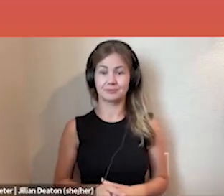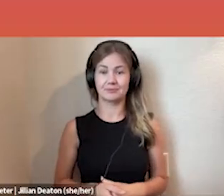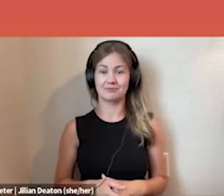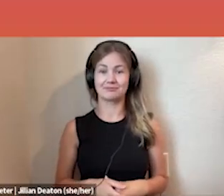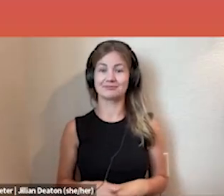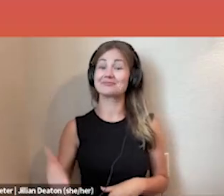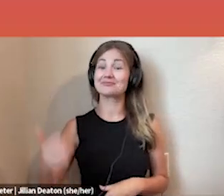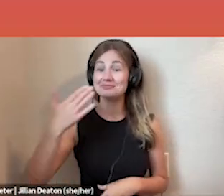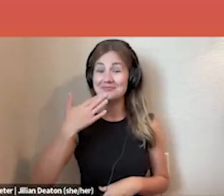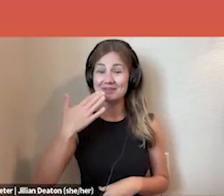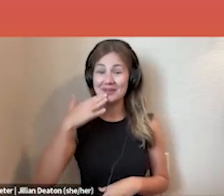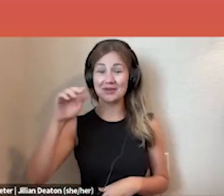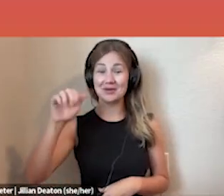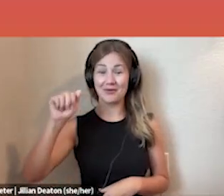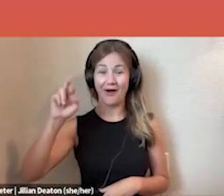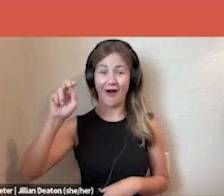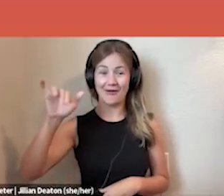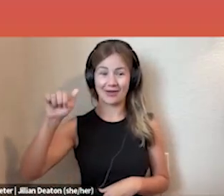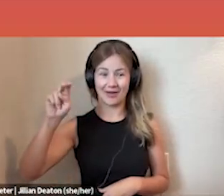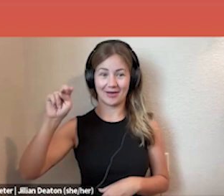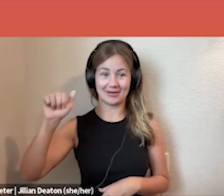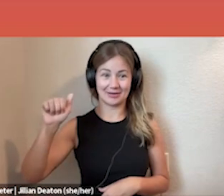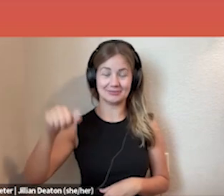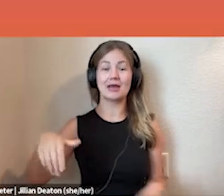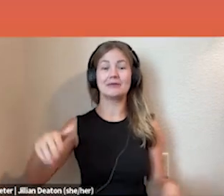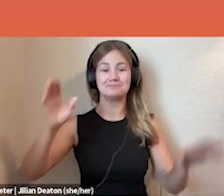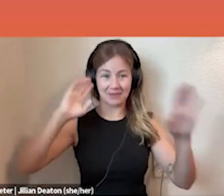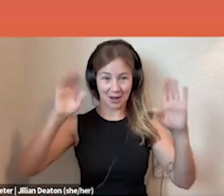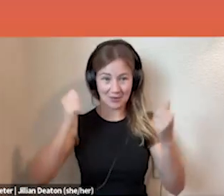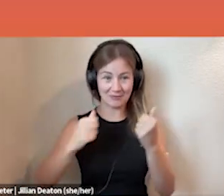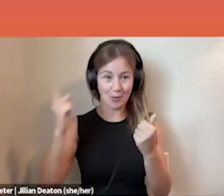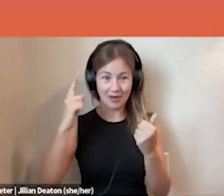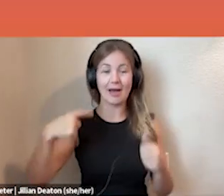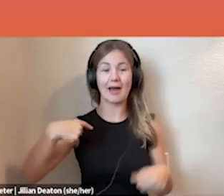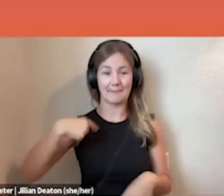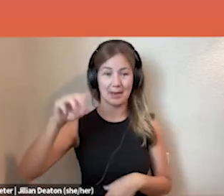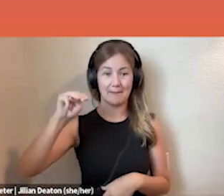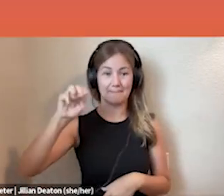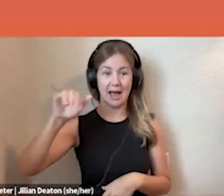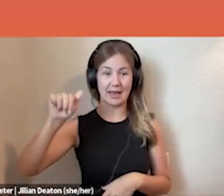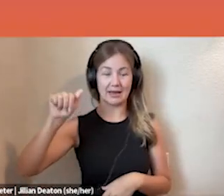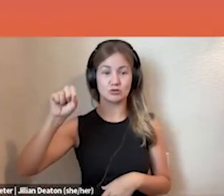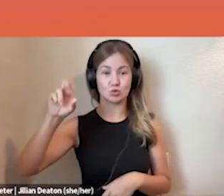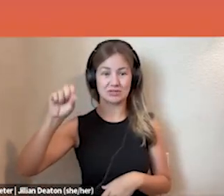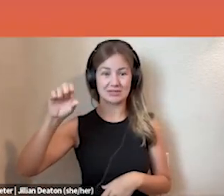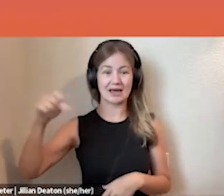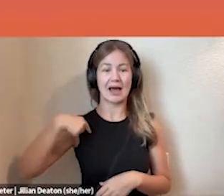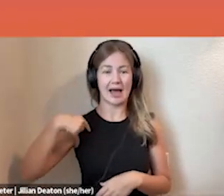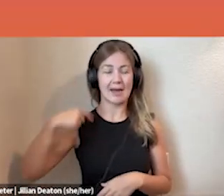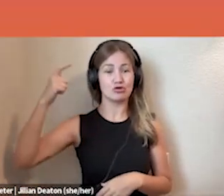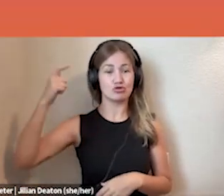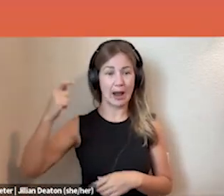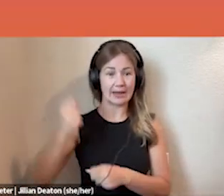Thank you, Ariana, and hello, everyone. My name is Maya Seuss. I'm the grant-making manager here at